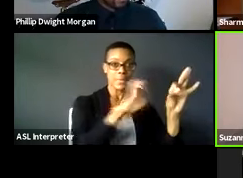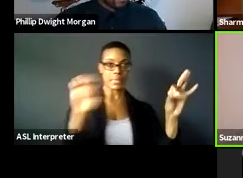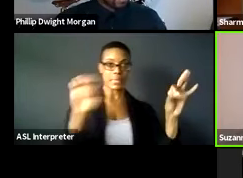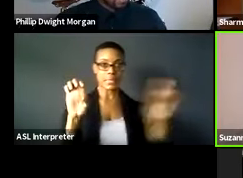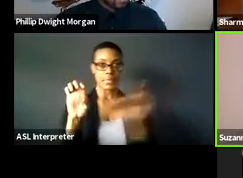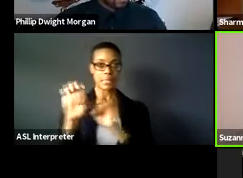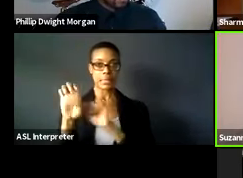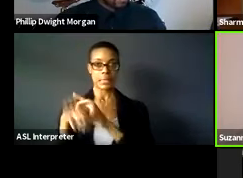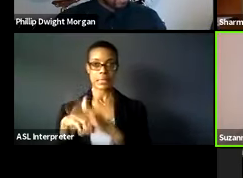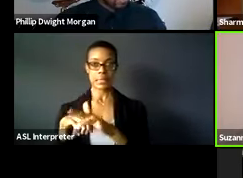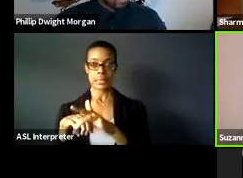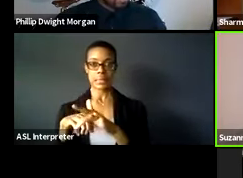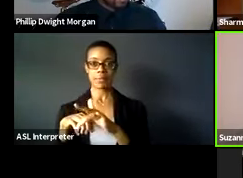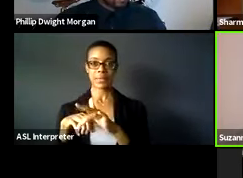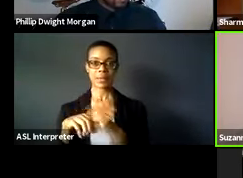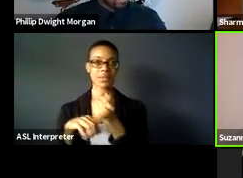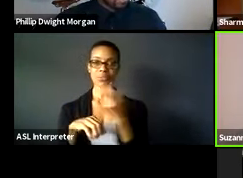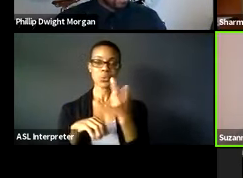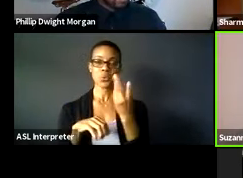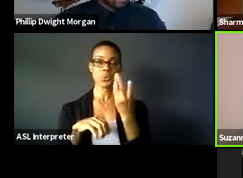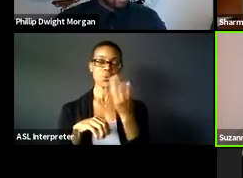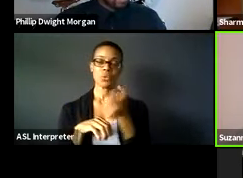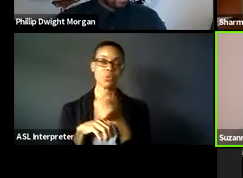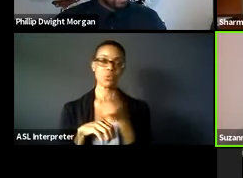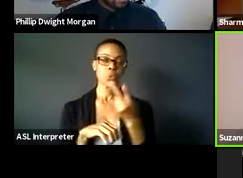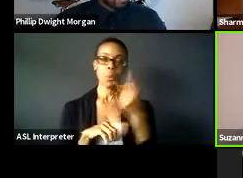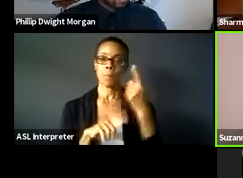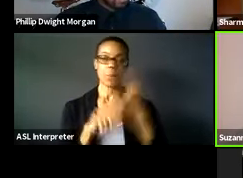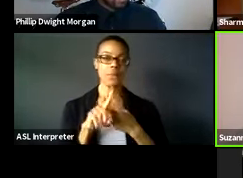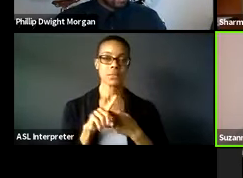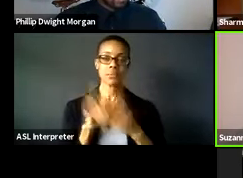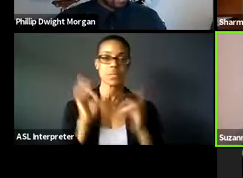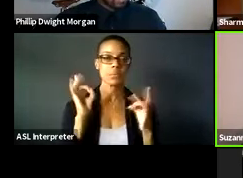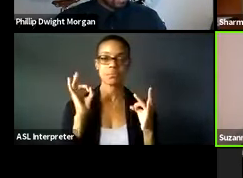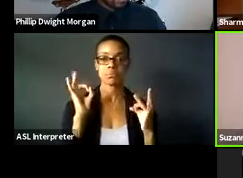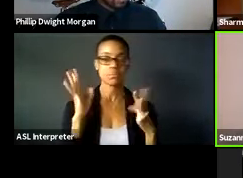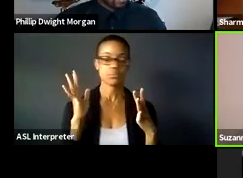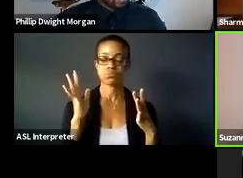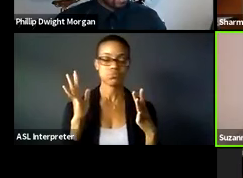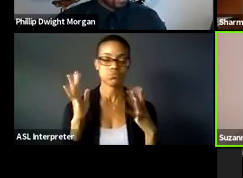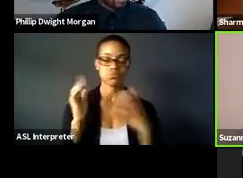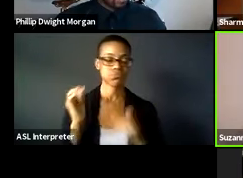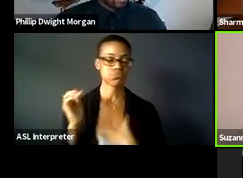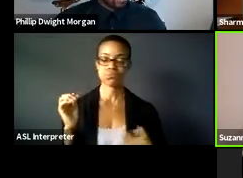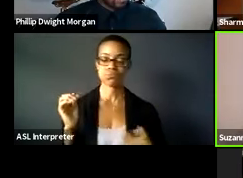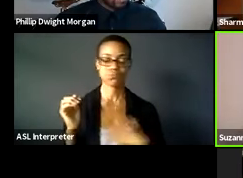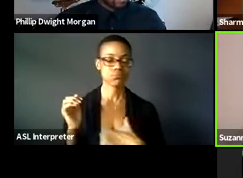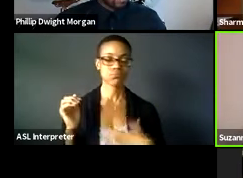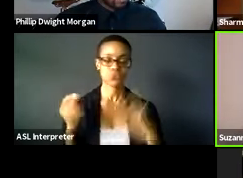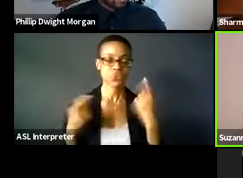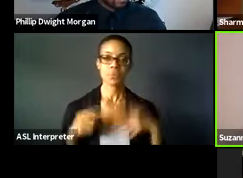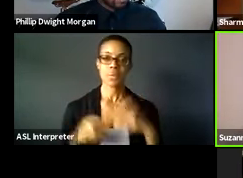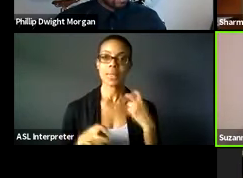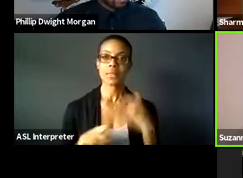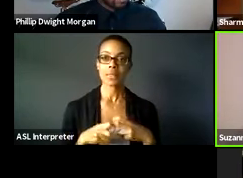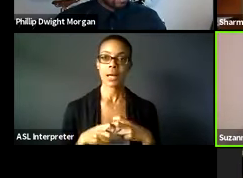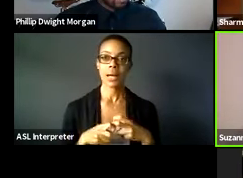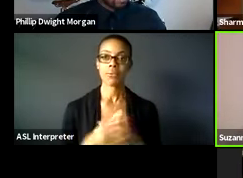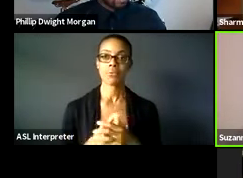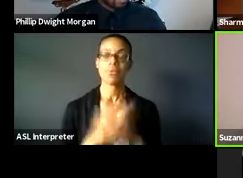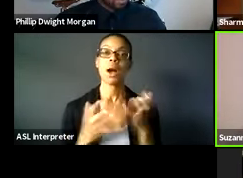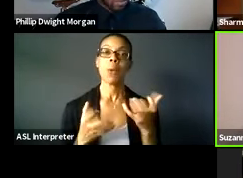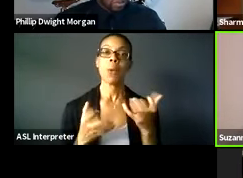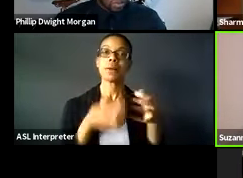me. You know, I want to clarify, you know, a few things that I think maybe people assumed about